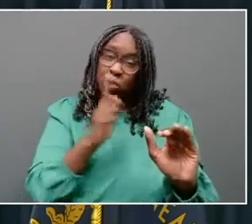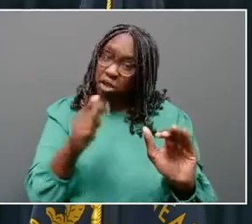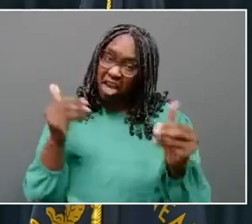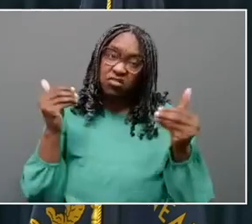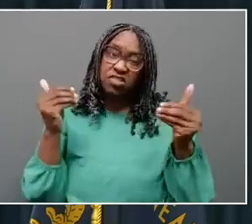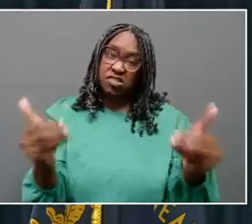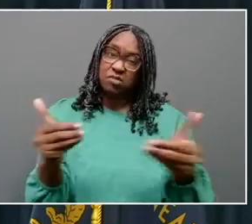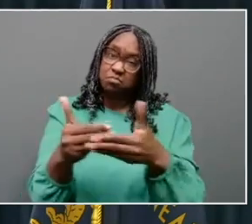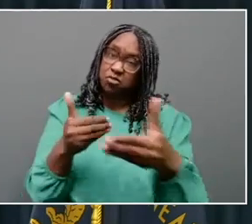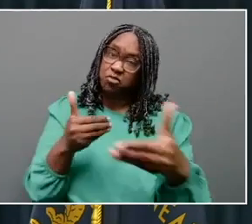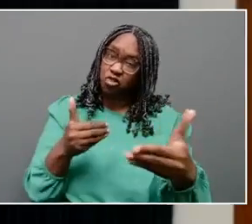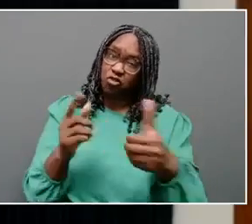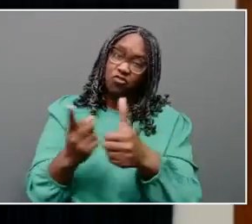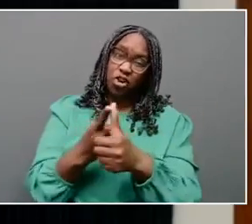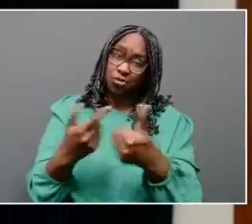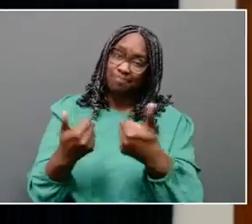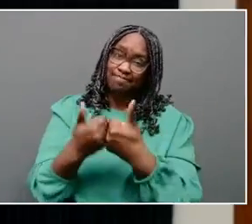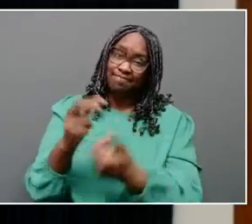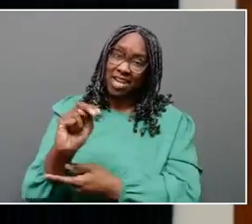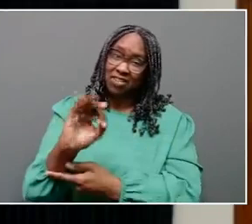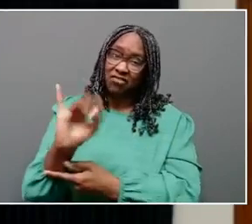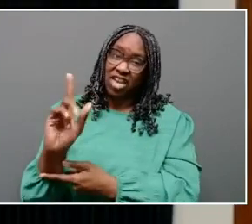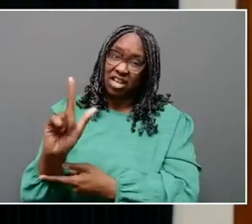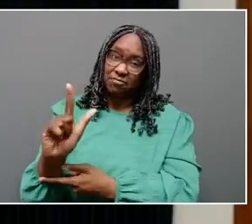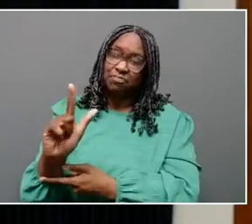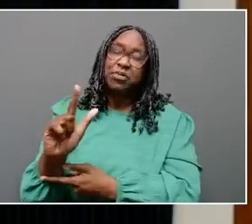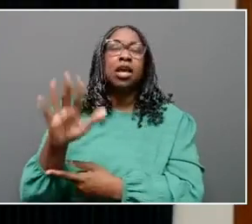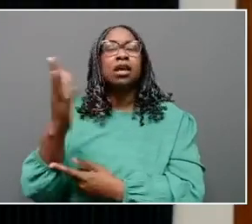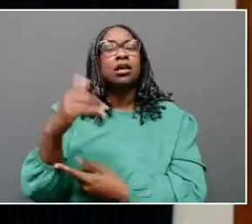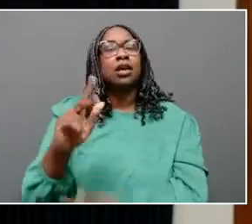timetable. All right, we have Karen Czar on the line.